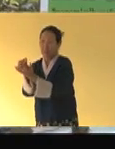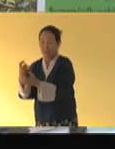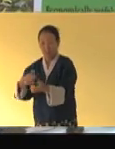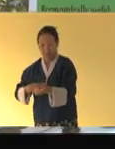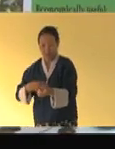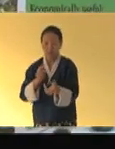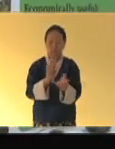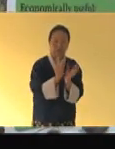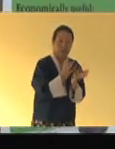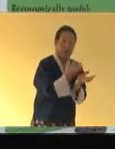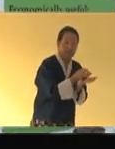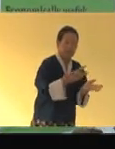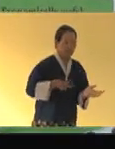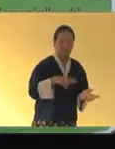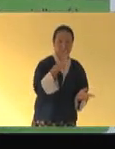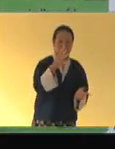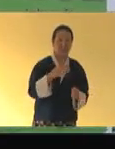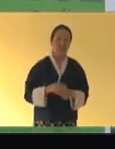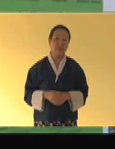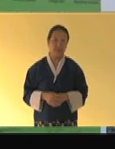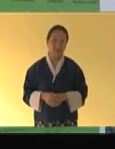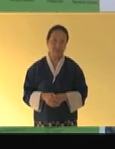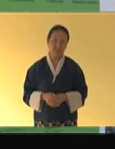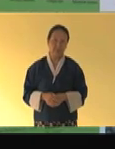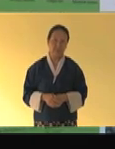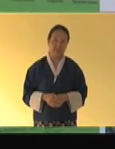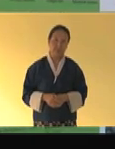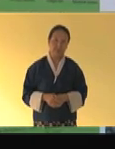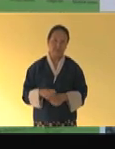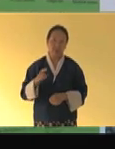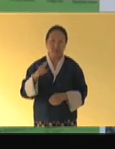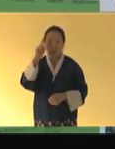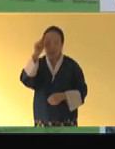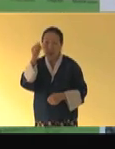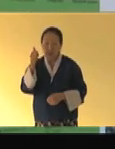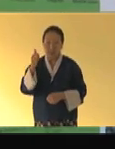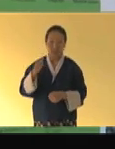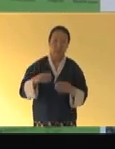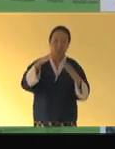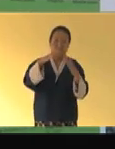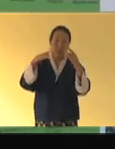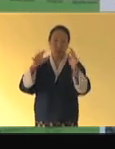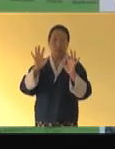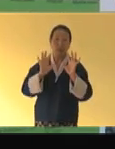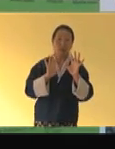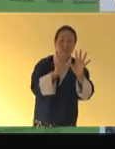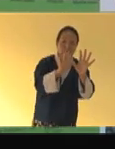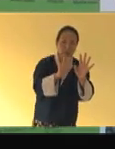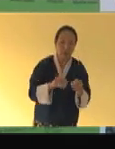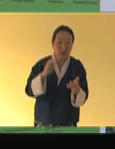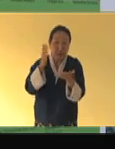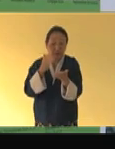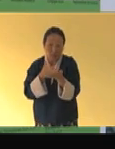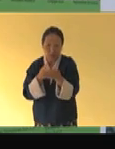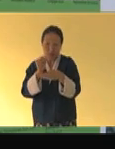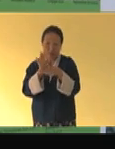flowering plants, which bear these seeds. So here we conduct lots of other researches like exploration of new species